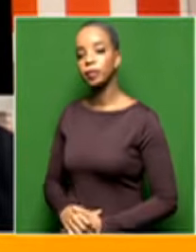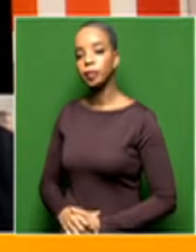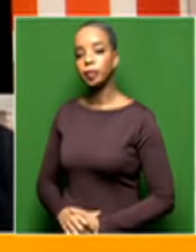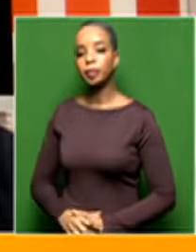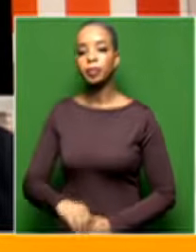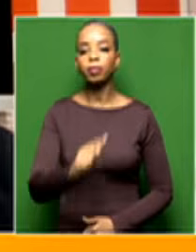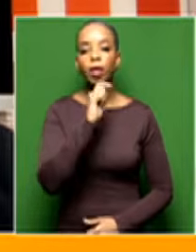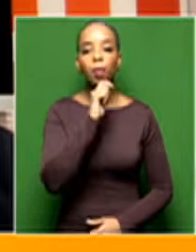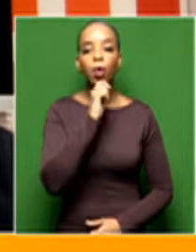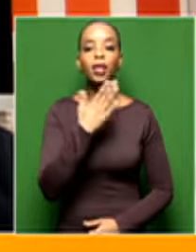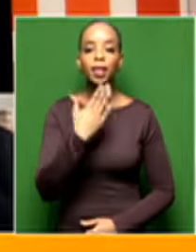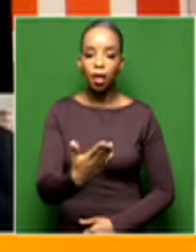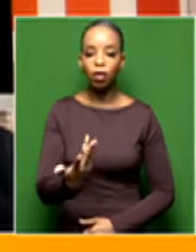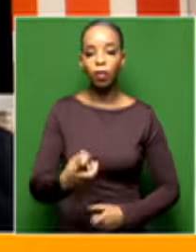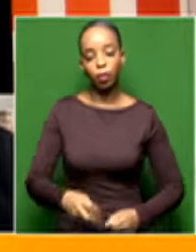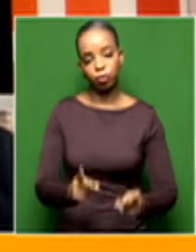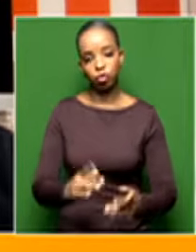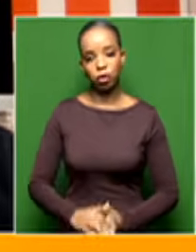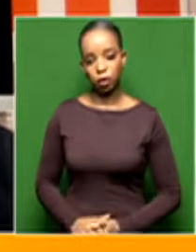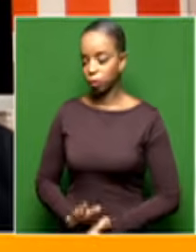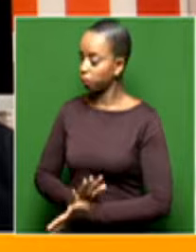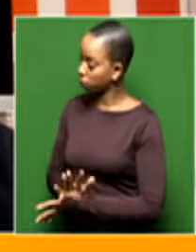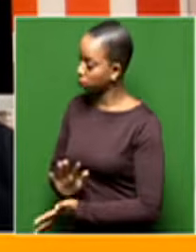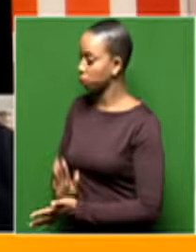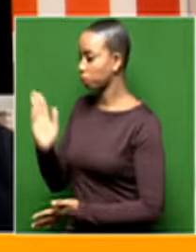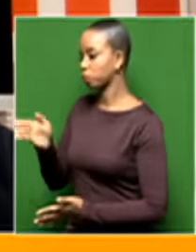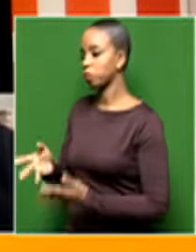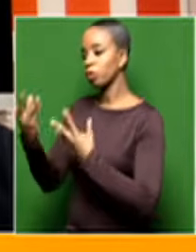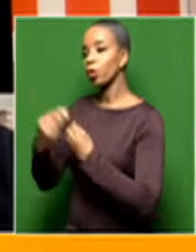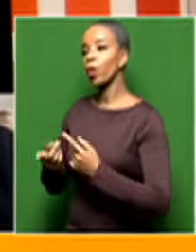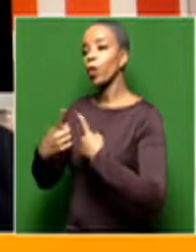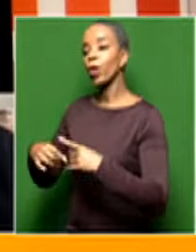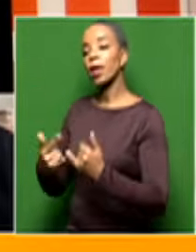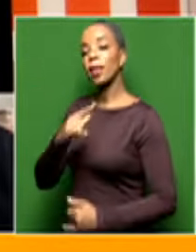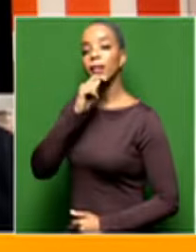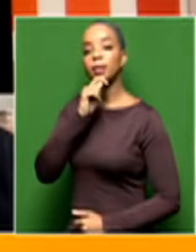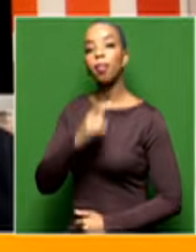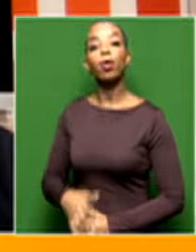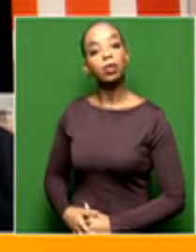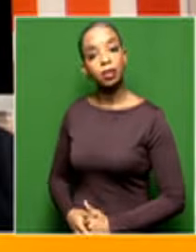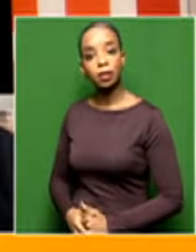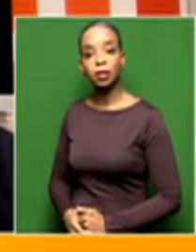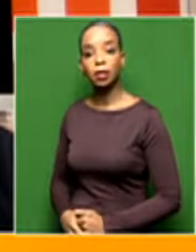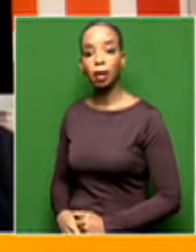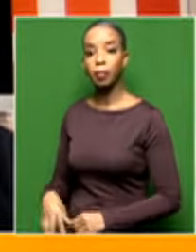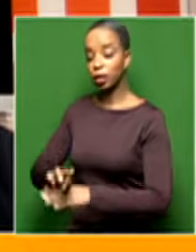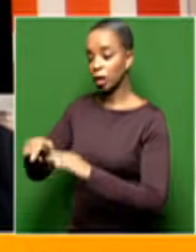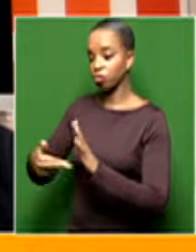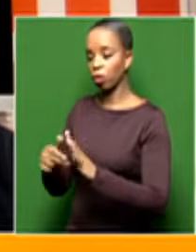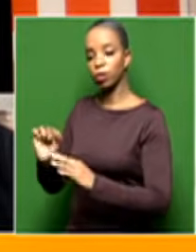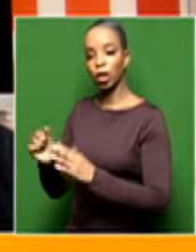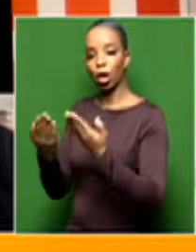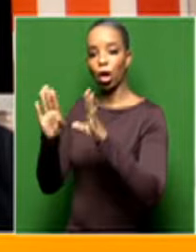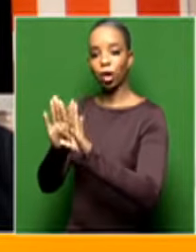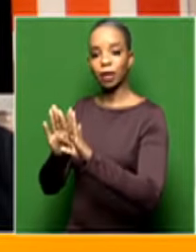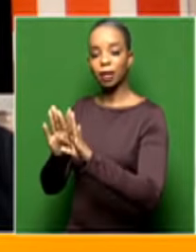Good morning. Thank you very much for the opportunity. It's an absolute pleasure having you on the show this morning. How has the role that the lockdown has